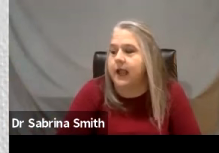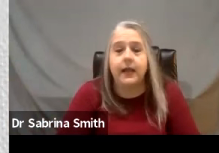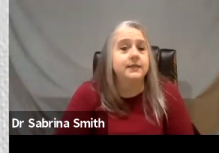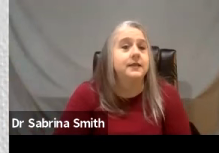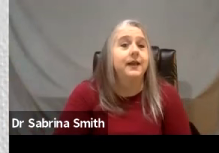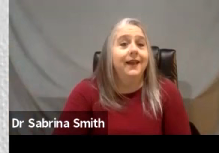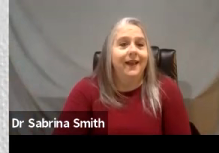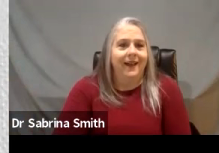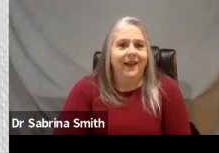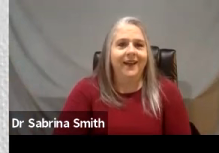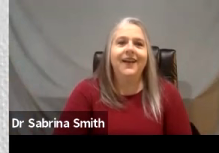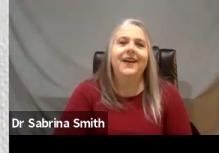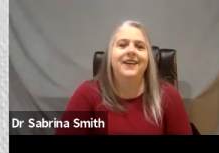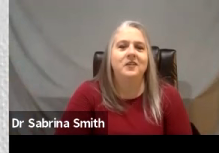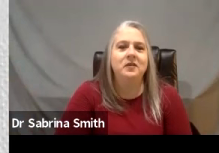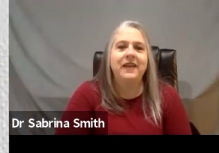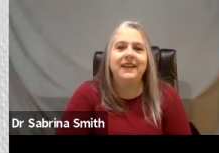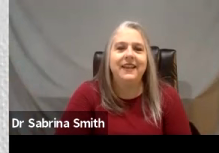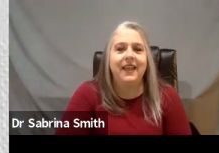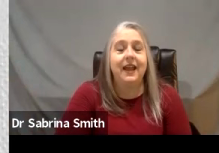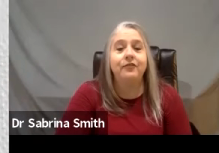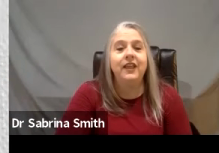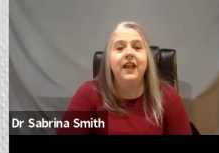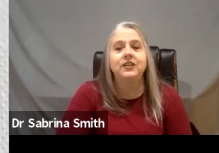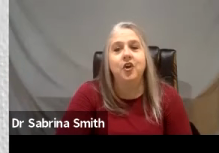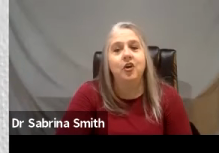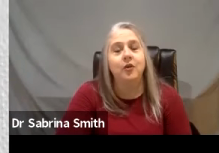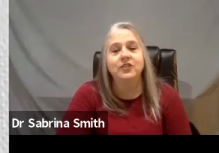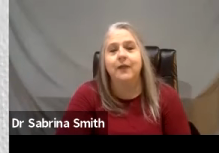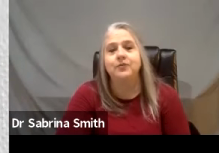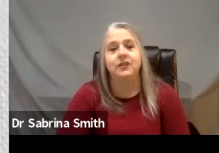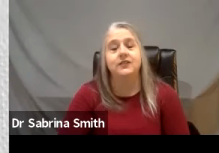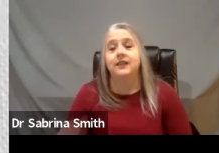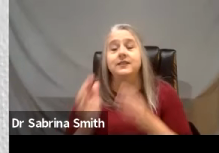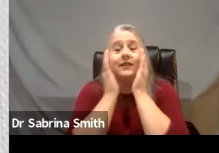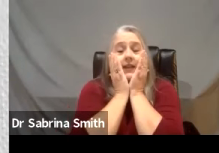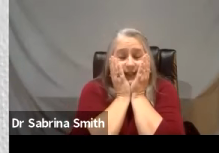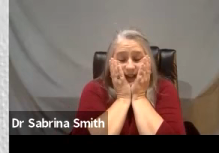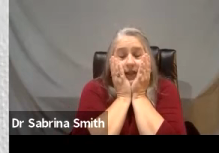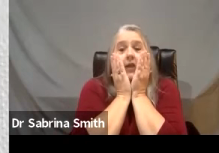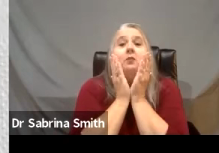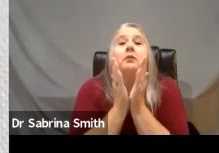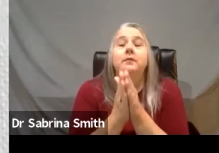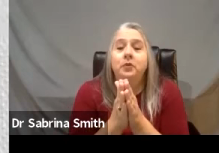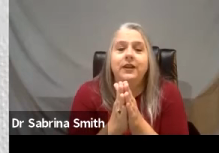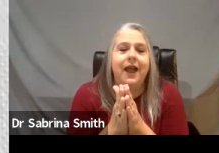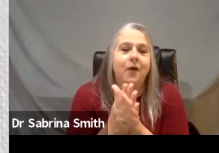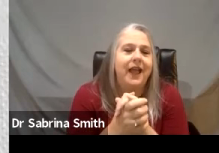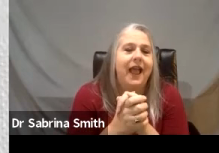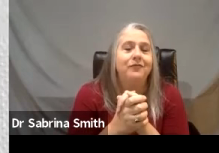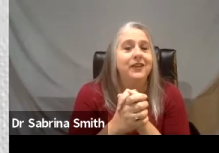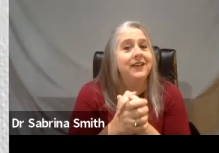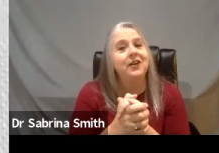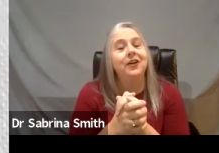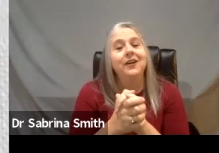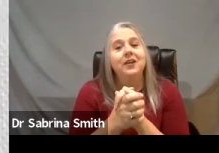All right, guys. We made it again. I feel like I talk, whoever's captioning is like this lady, but I'm putting an hour and a